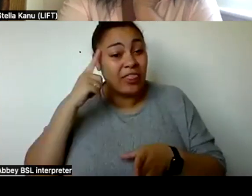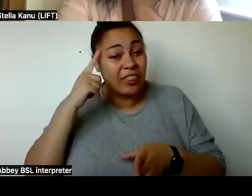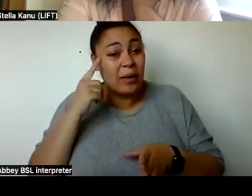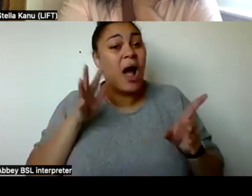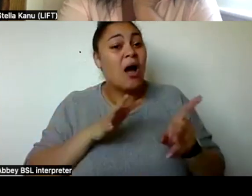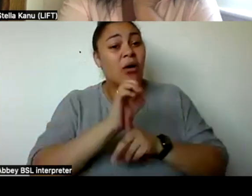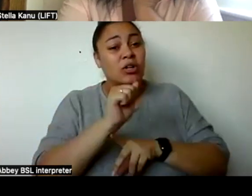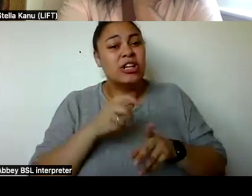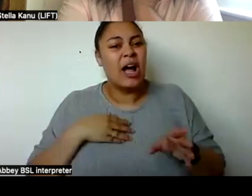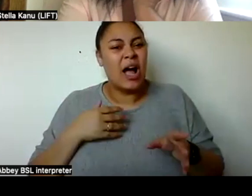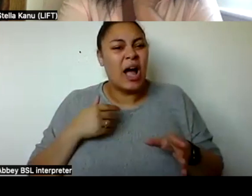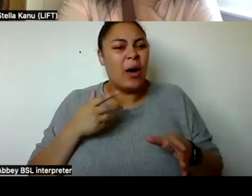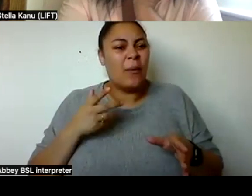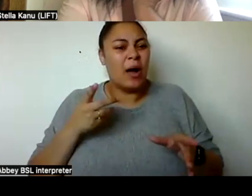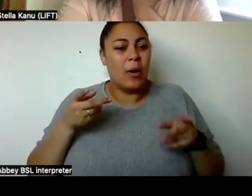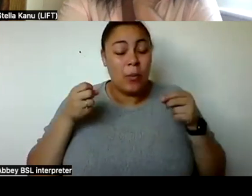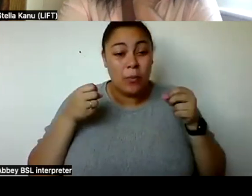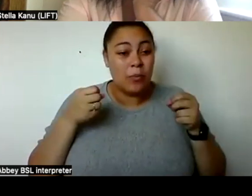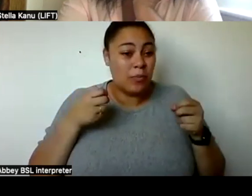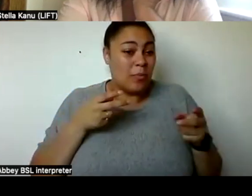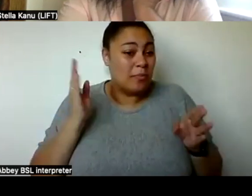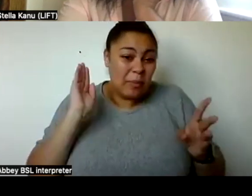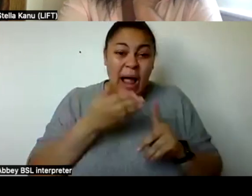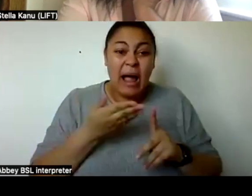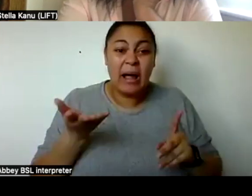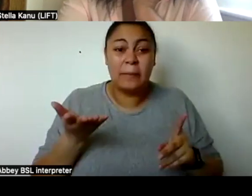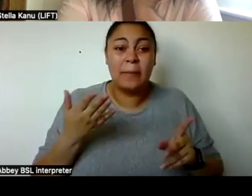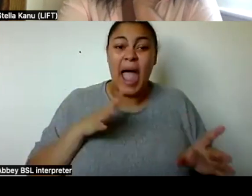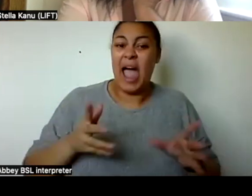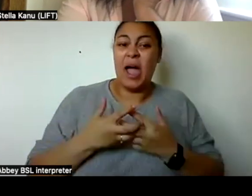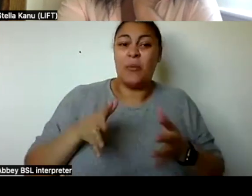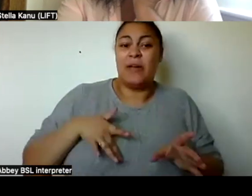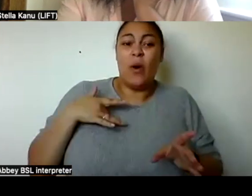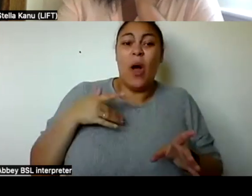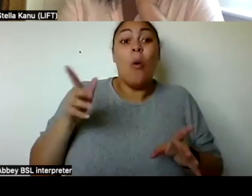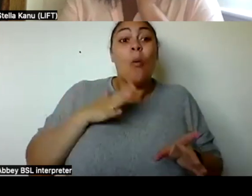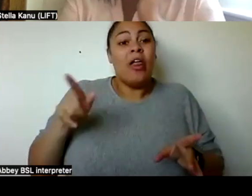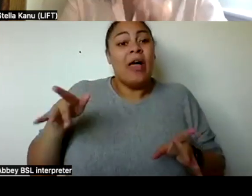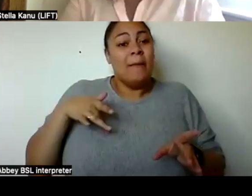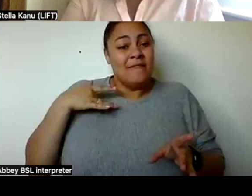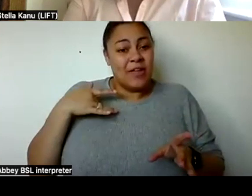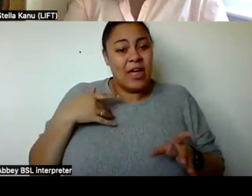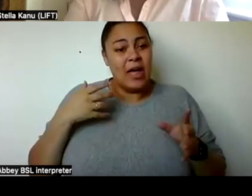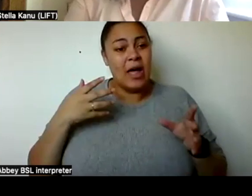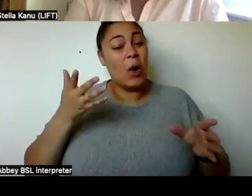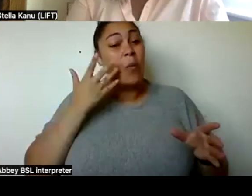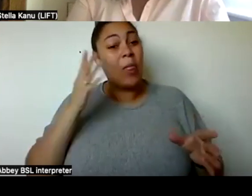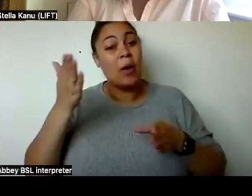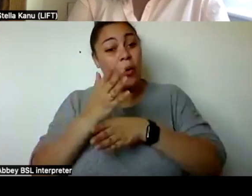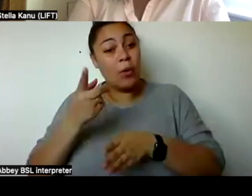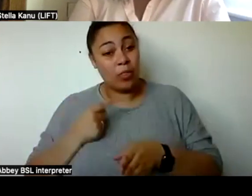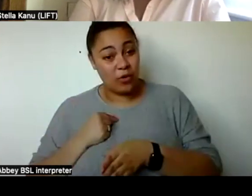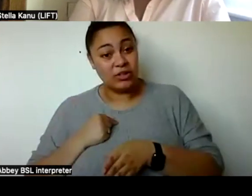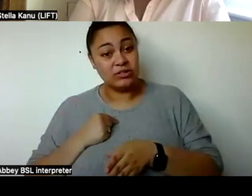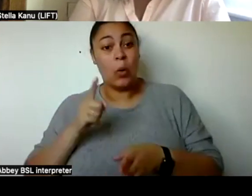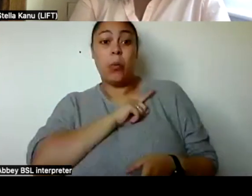mission, and how we want them to feel when they're working with us, and why they've chosen